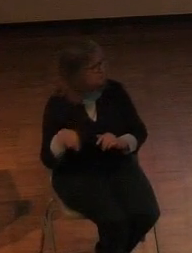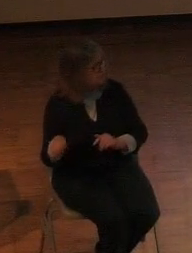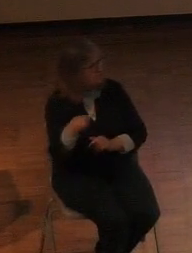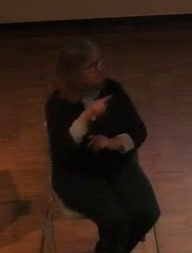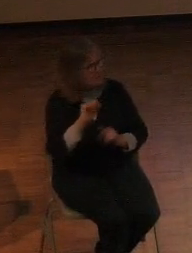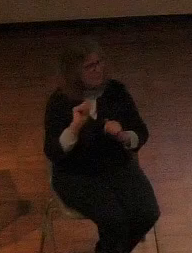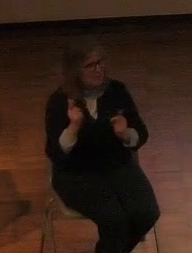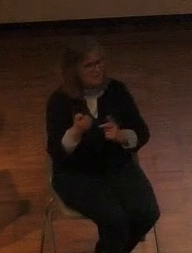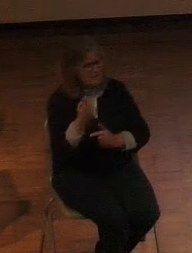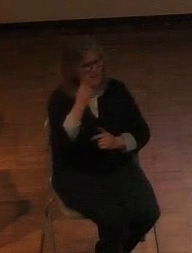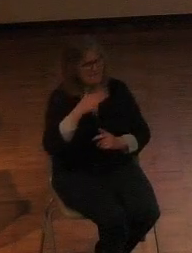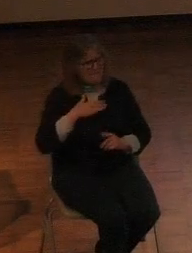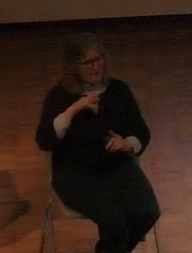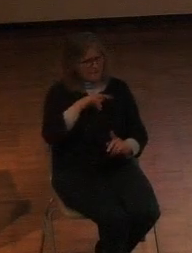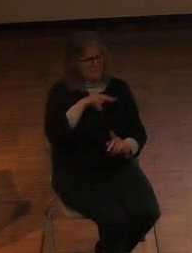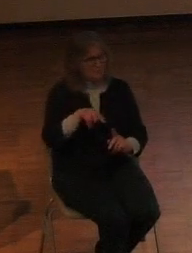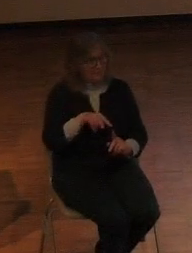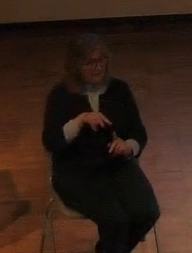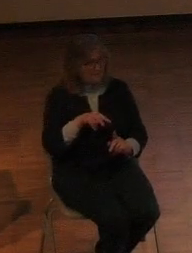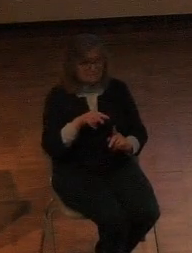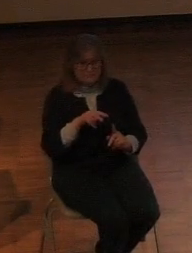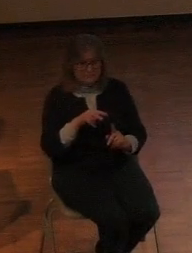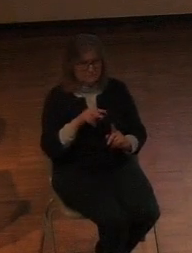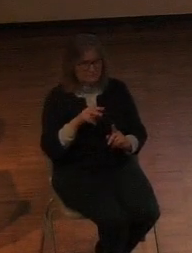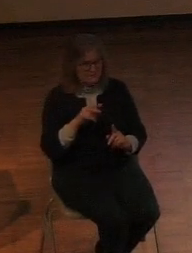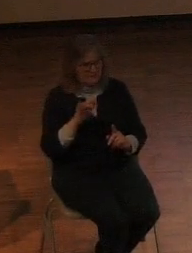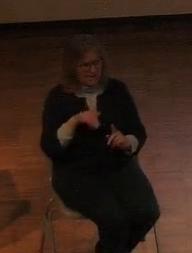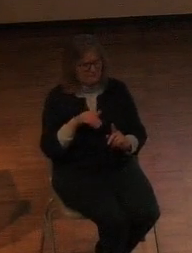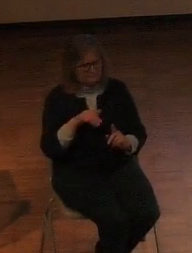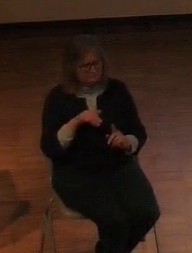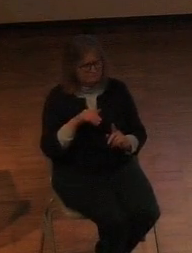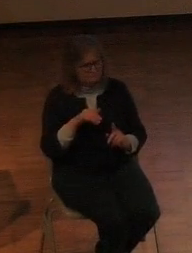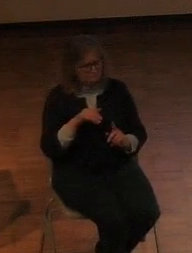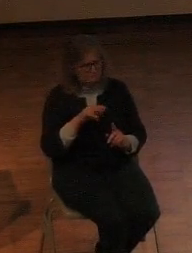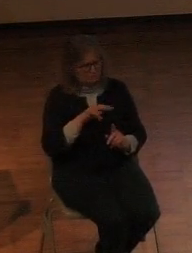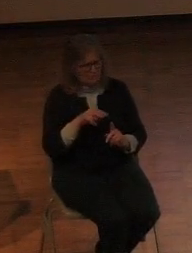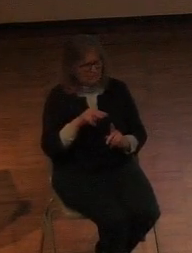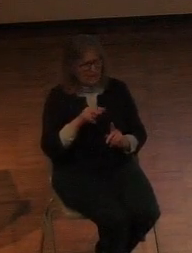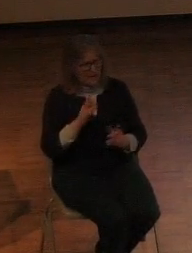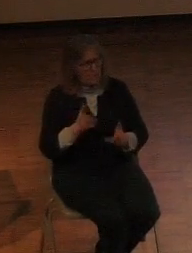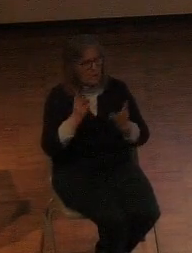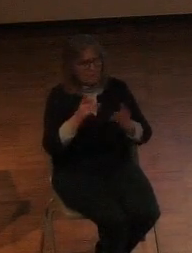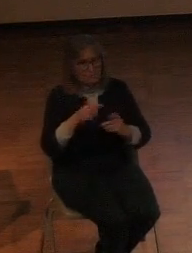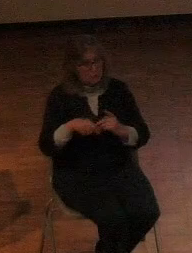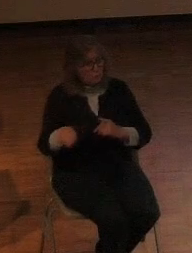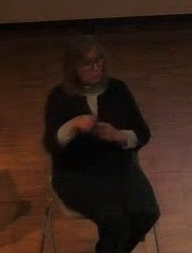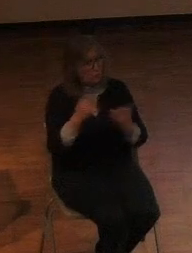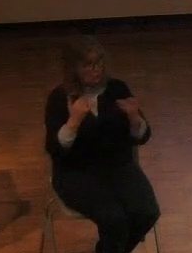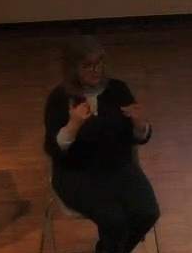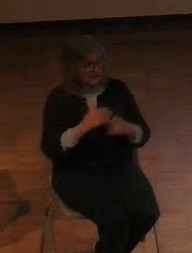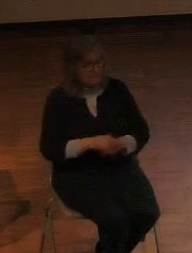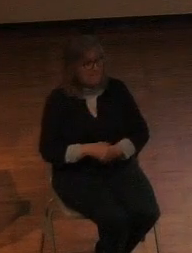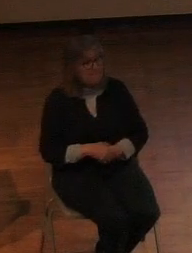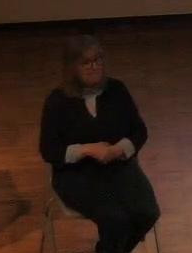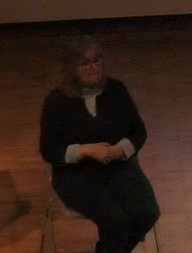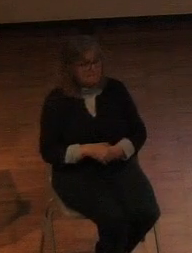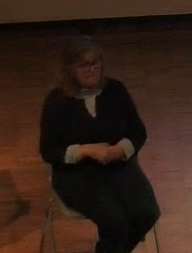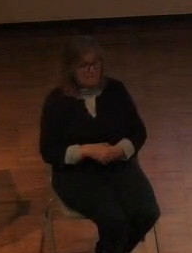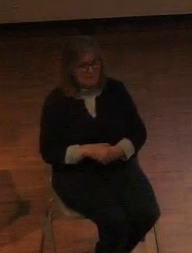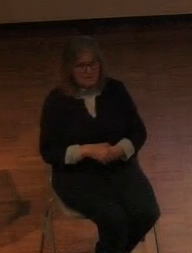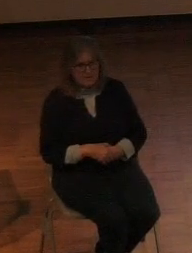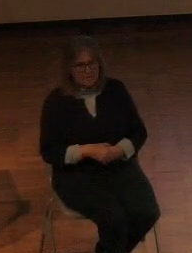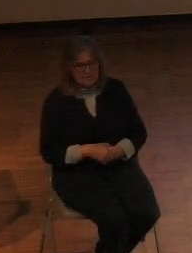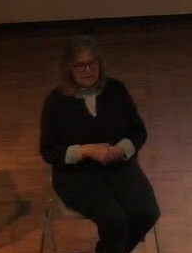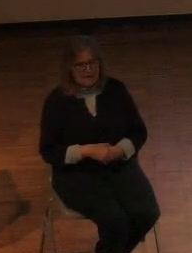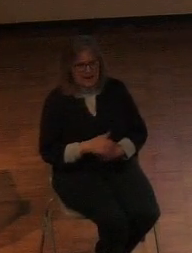understand my perspective, the perspective that I'm going to offer to you today. So I'm